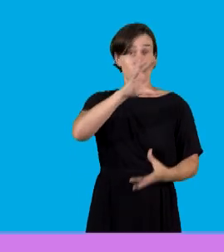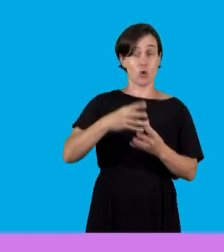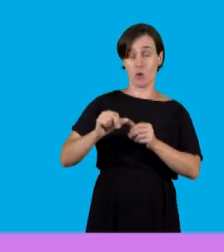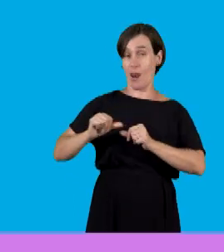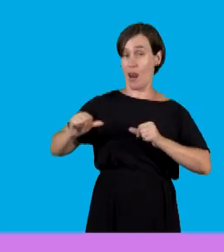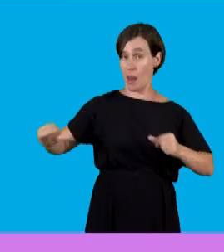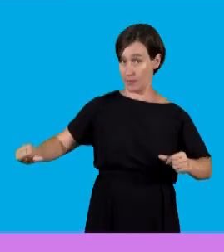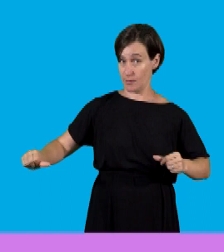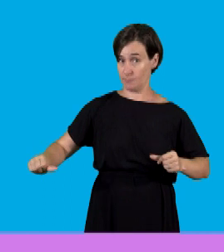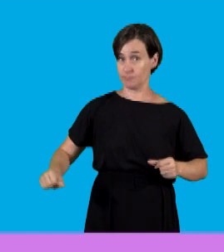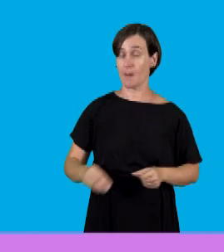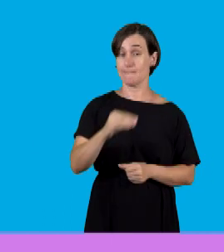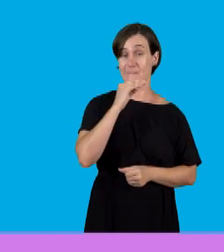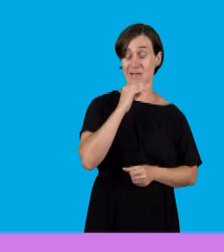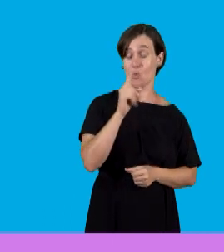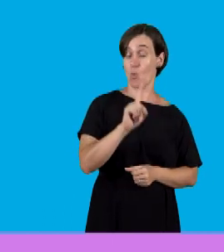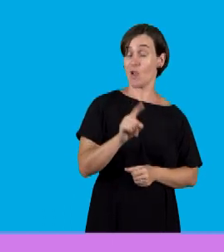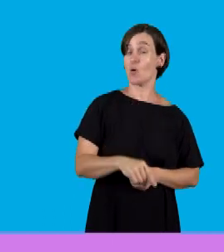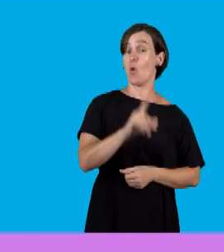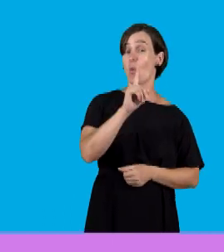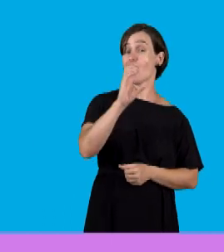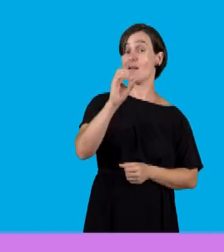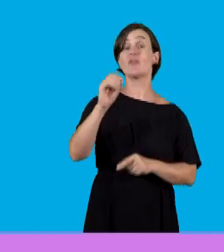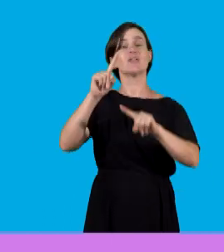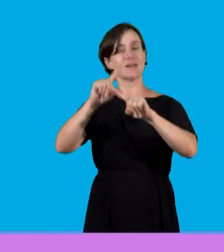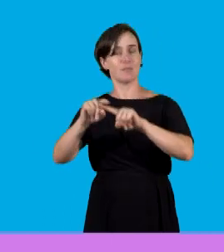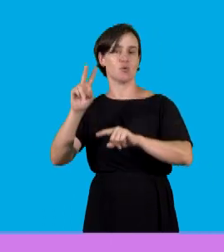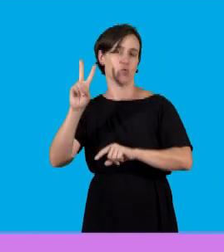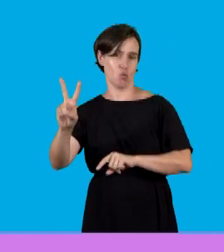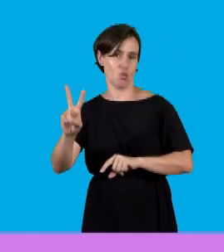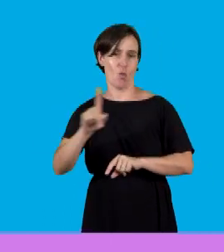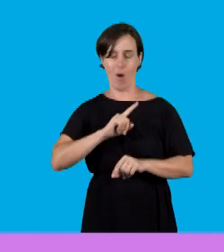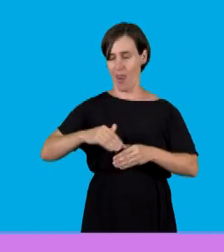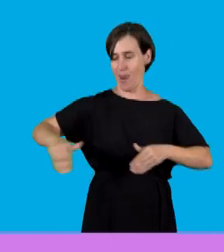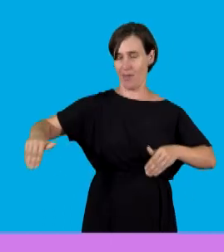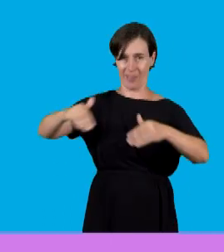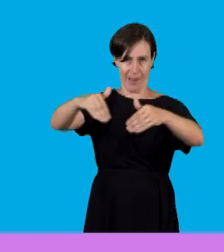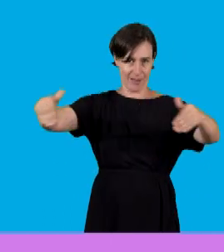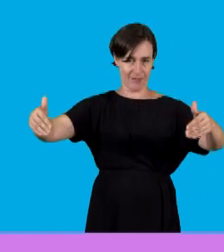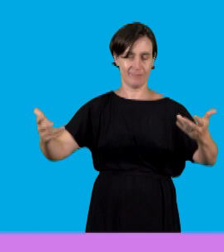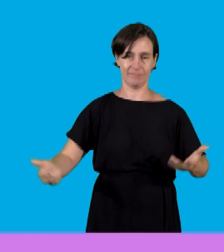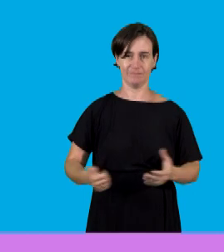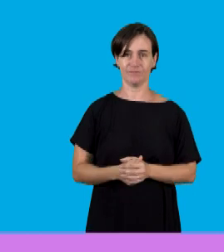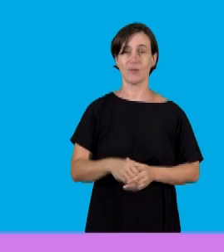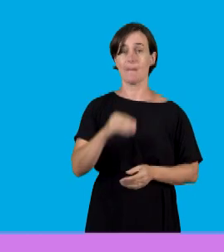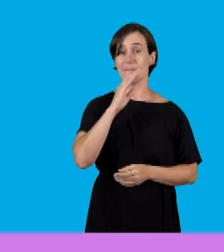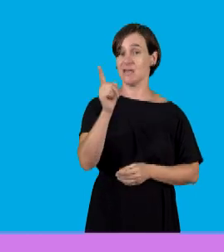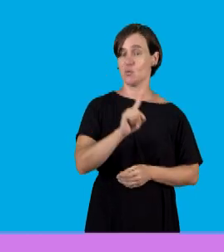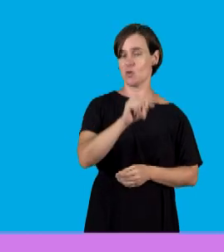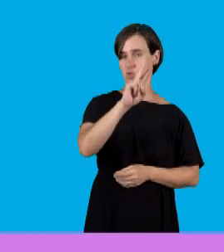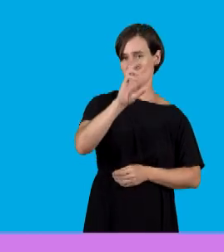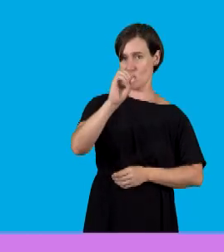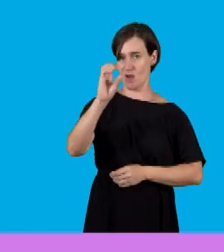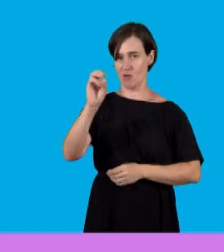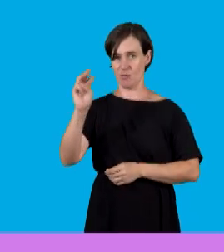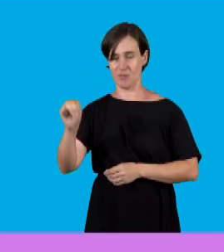length. So it's going to be 100 meter multiplied by 2, which gives us 200 meters. So